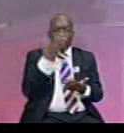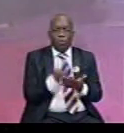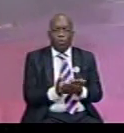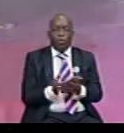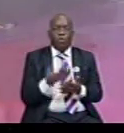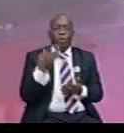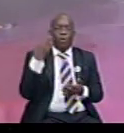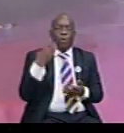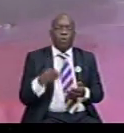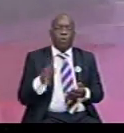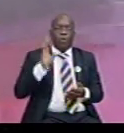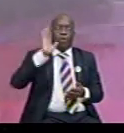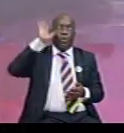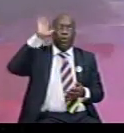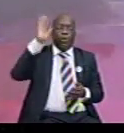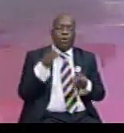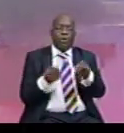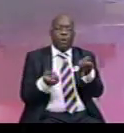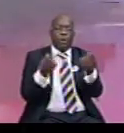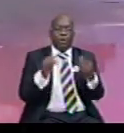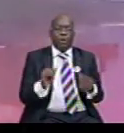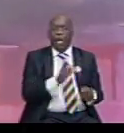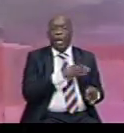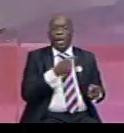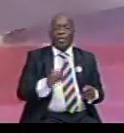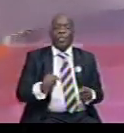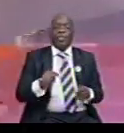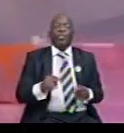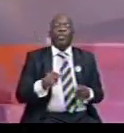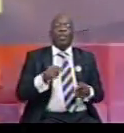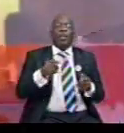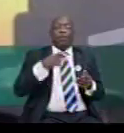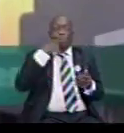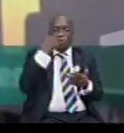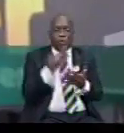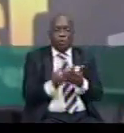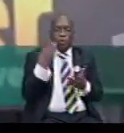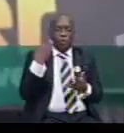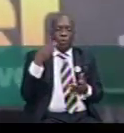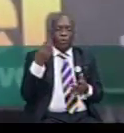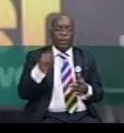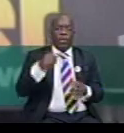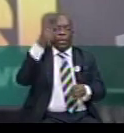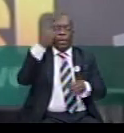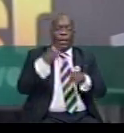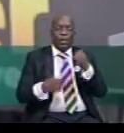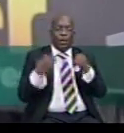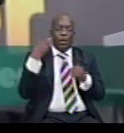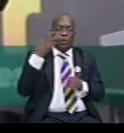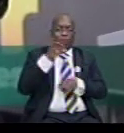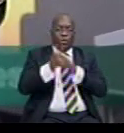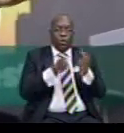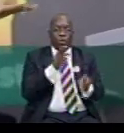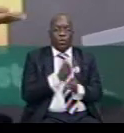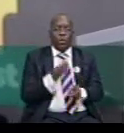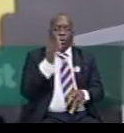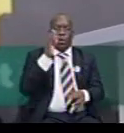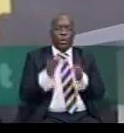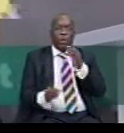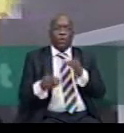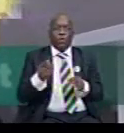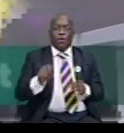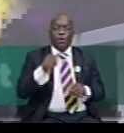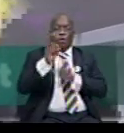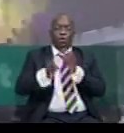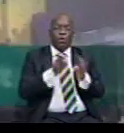of the end of the world? If the world will not end, Christ would have corrected them. They